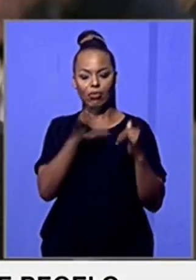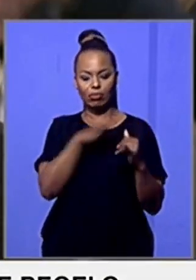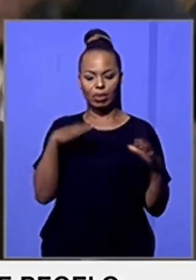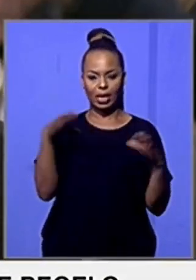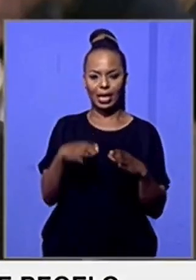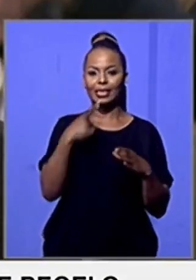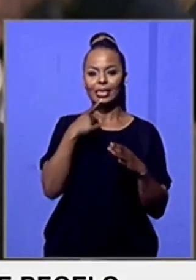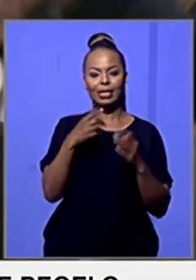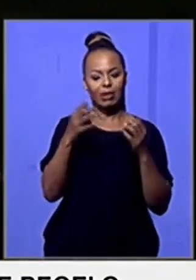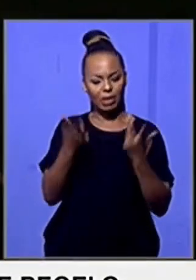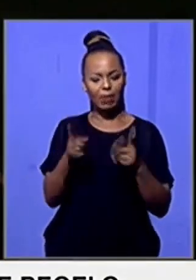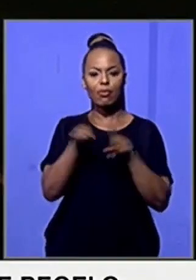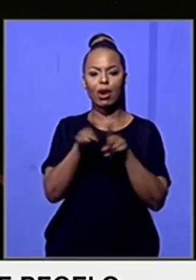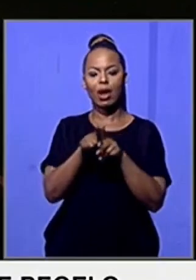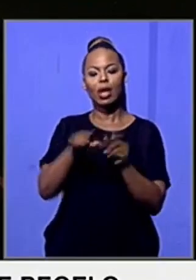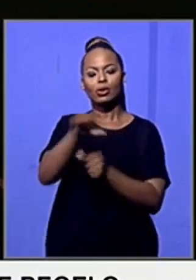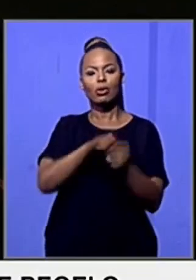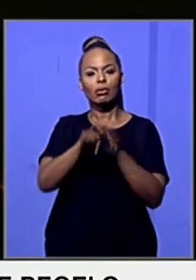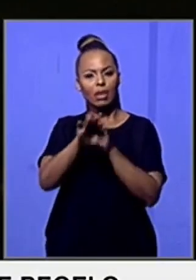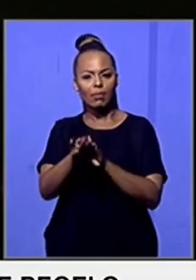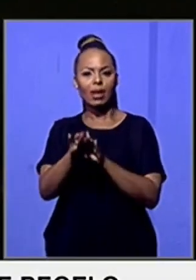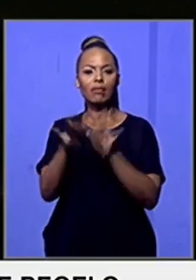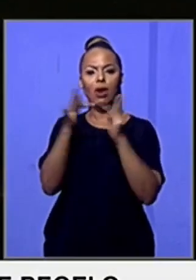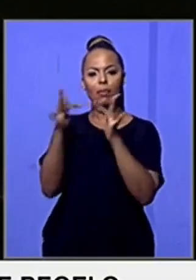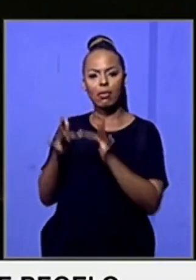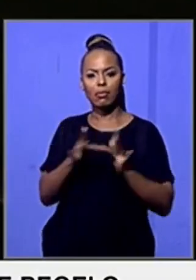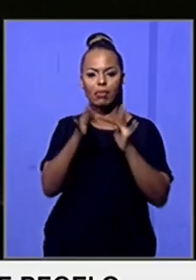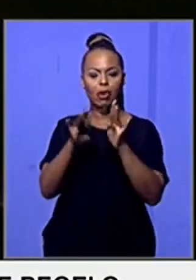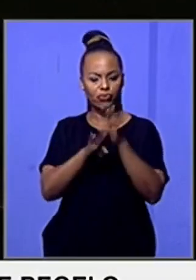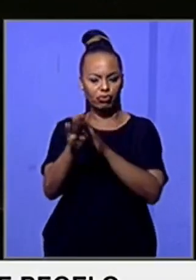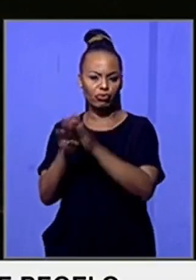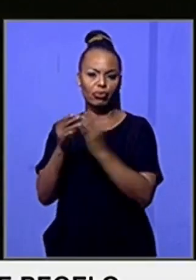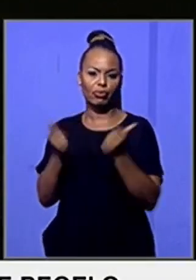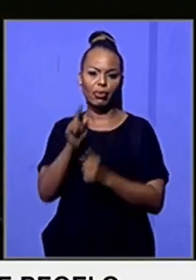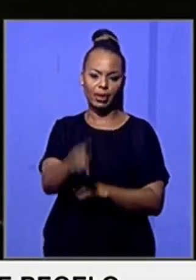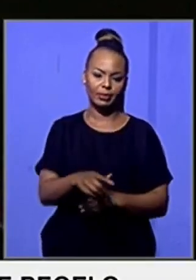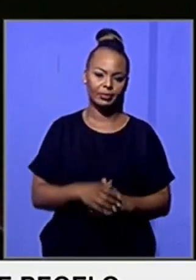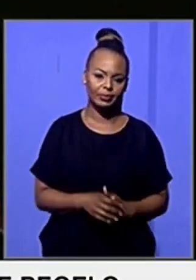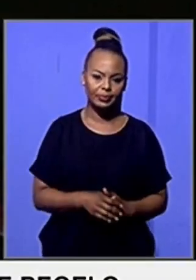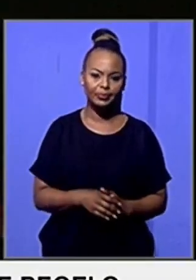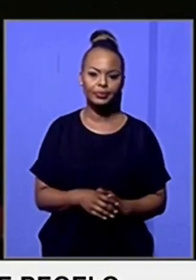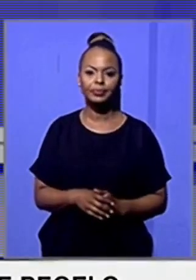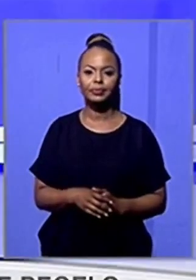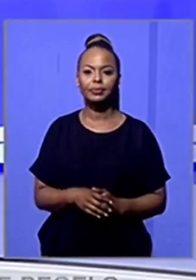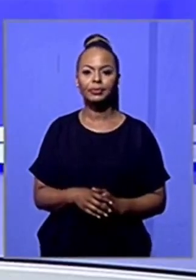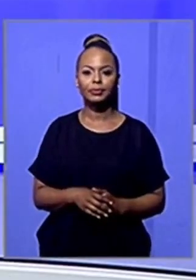mafaratlhatlha go letla Afrika go tokafatsa kgwebisano ya mogare ga kontinente.